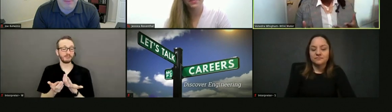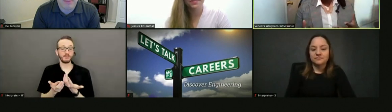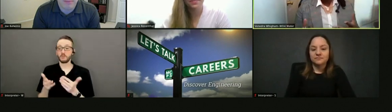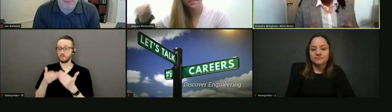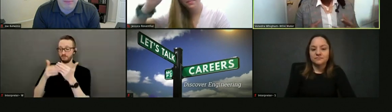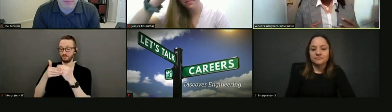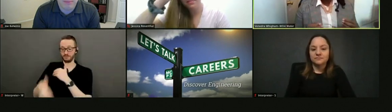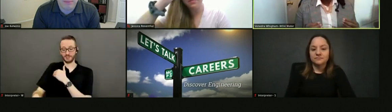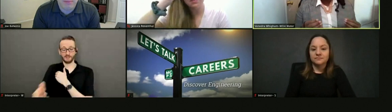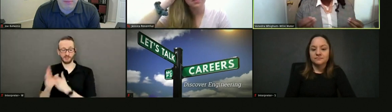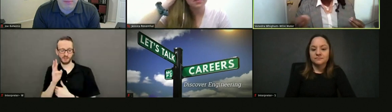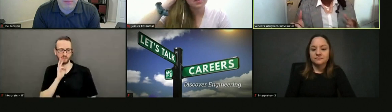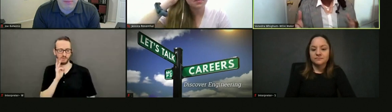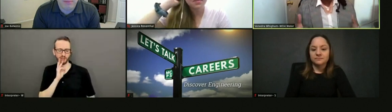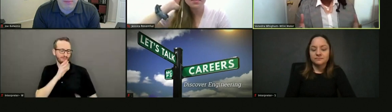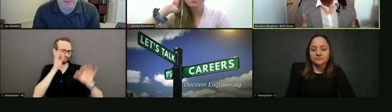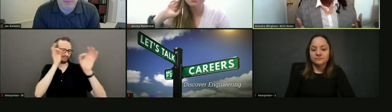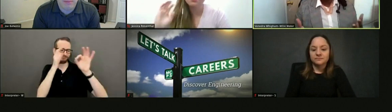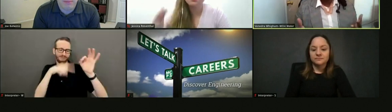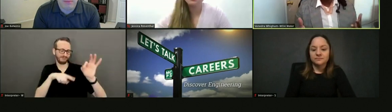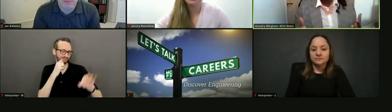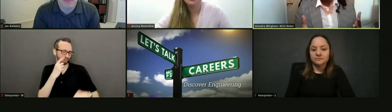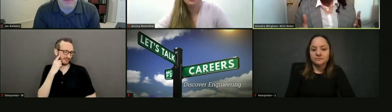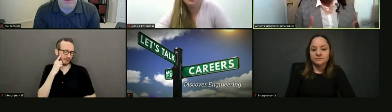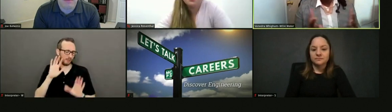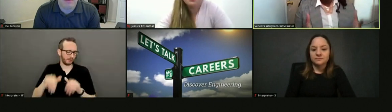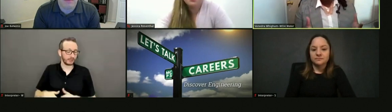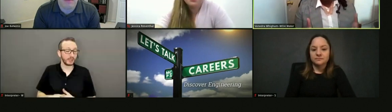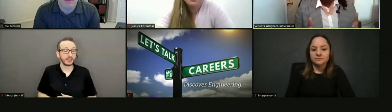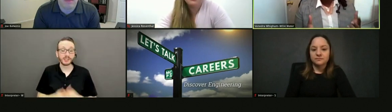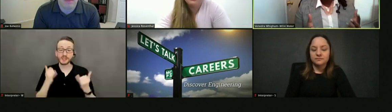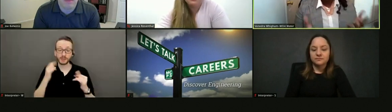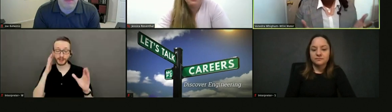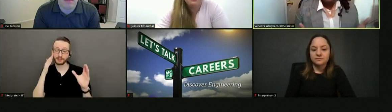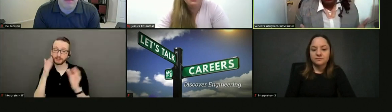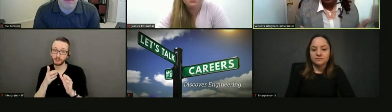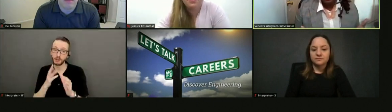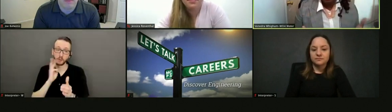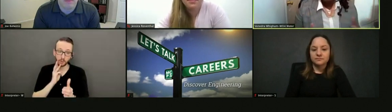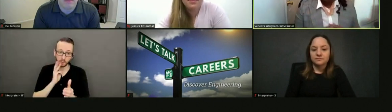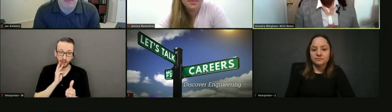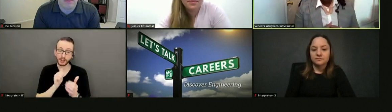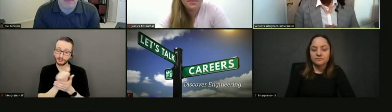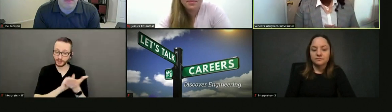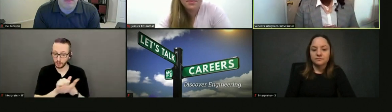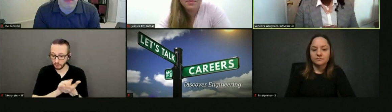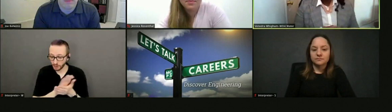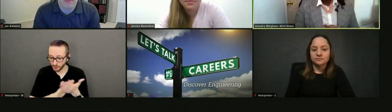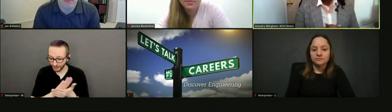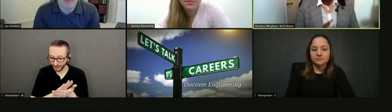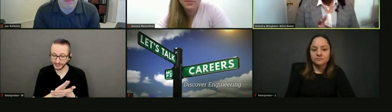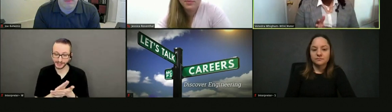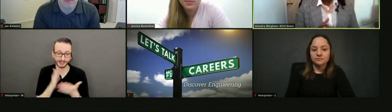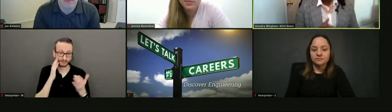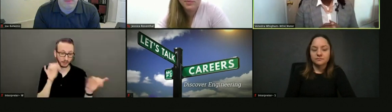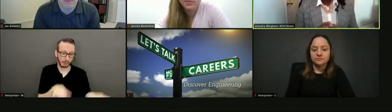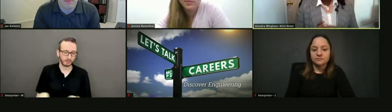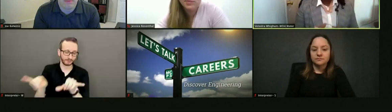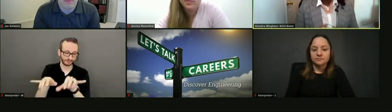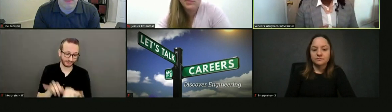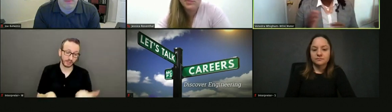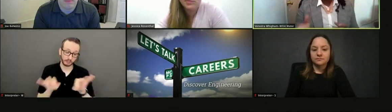now it's a laser focus on, you know, water and washing your hands and stuff. So I think it's important